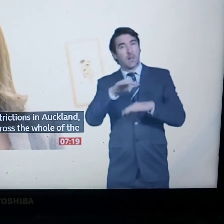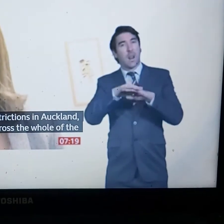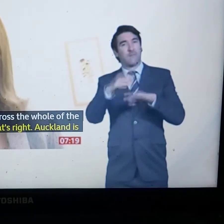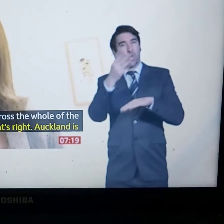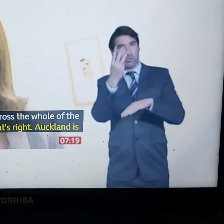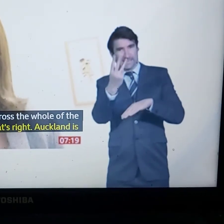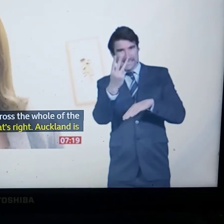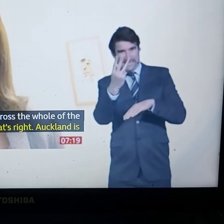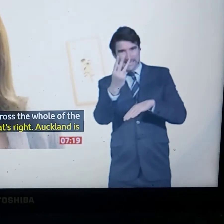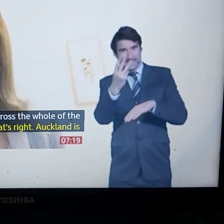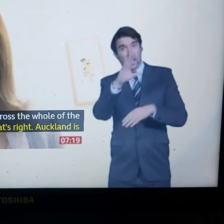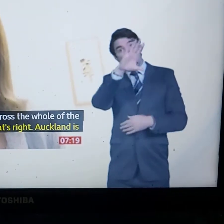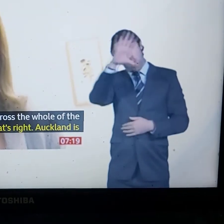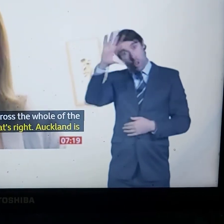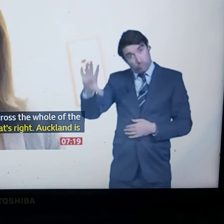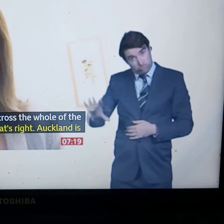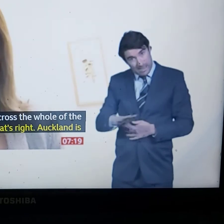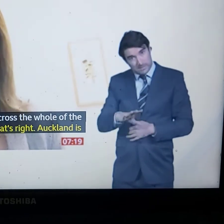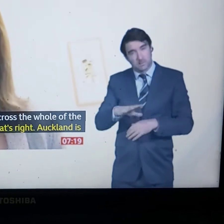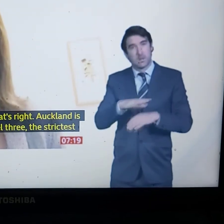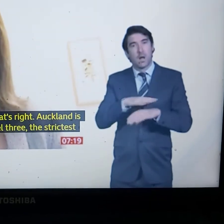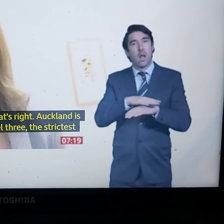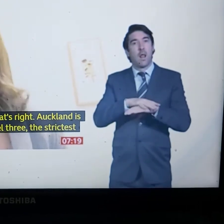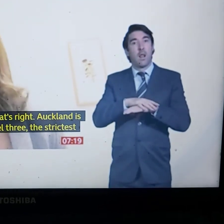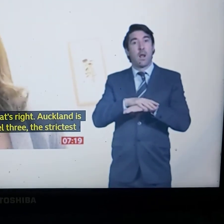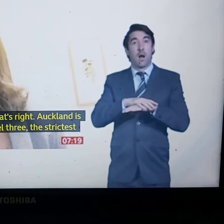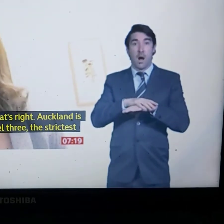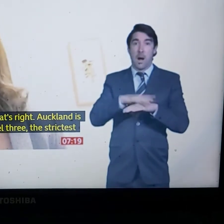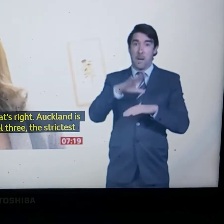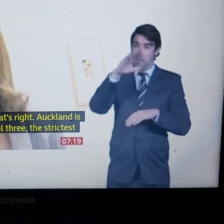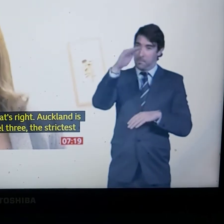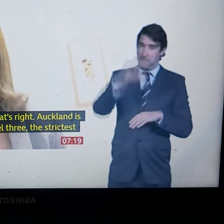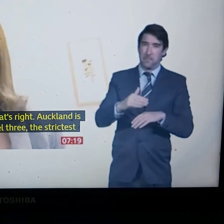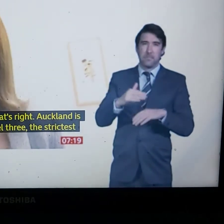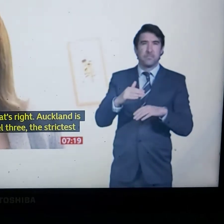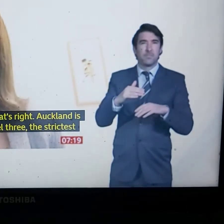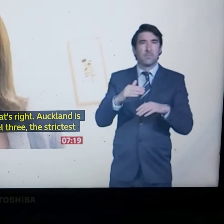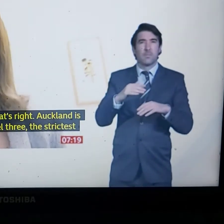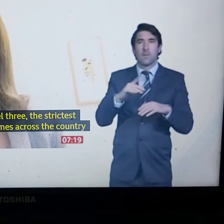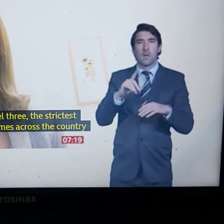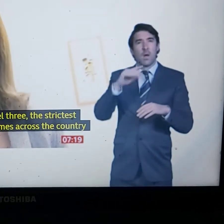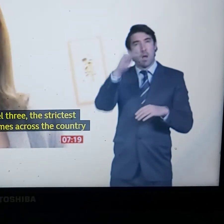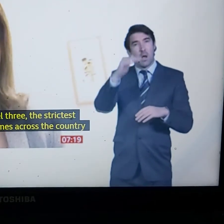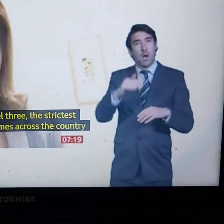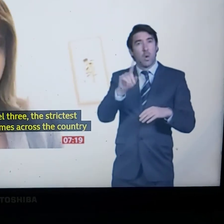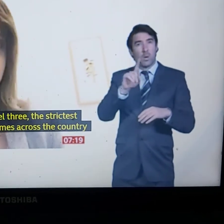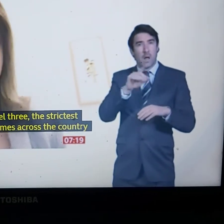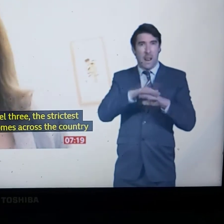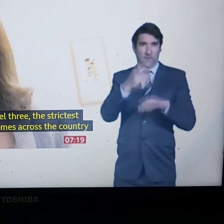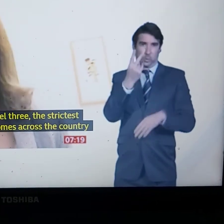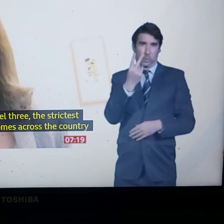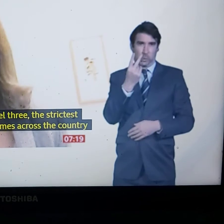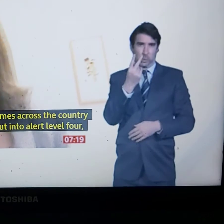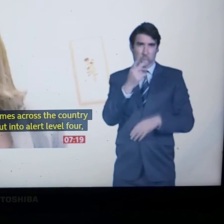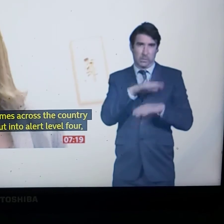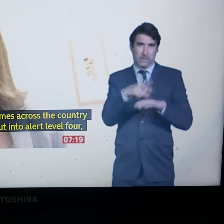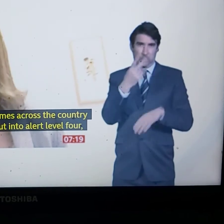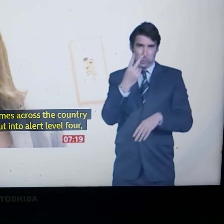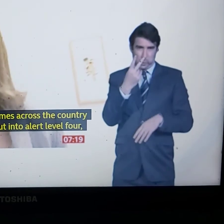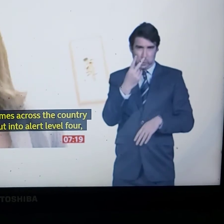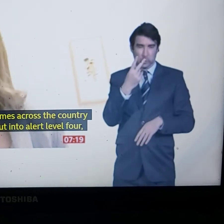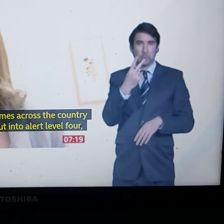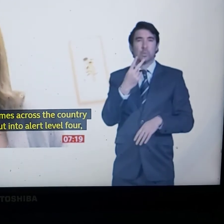been put into alert level 4, so that's complete lockdown. And as far as the rest of the country goes, it's alert level 2. So that could mean